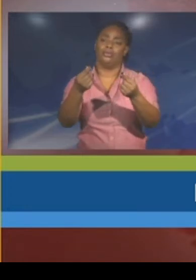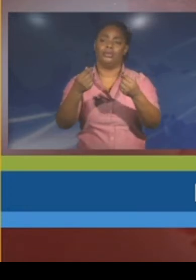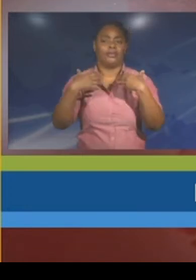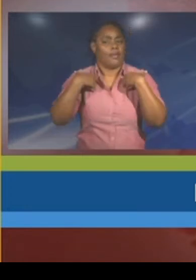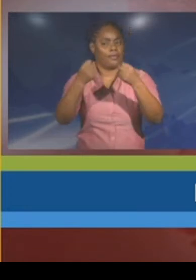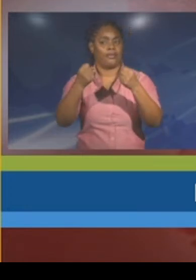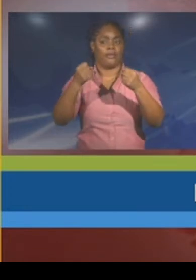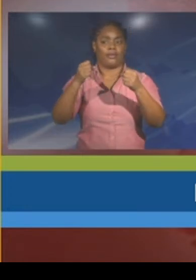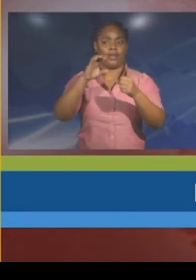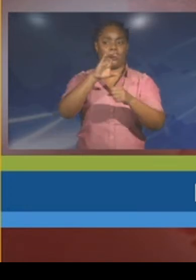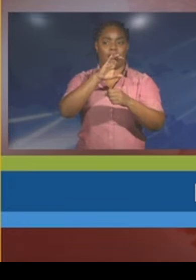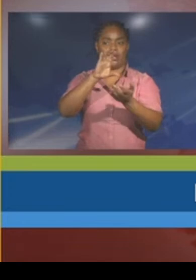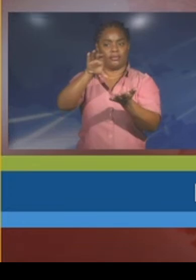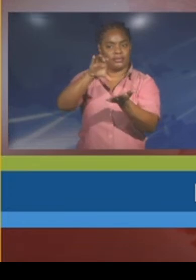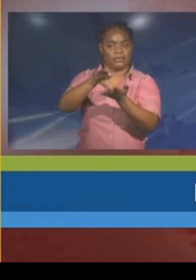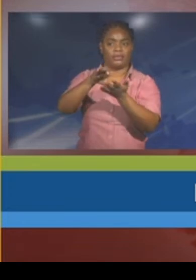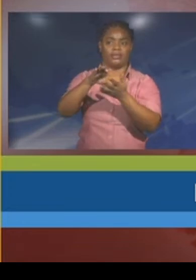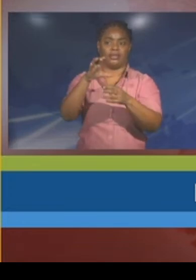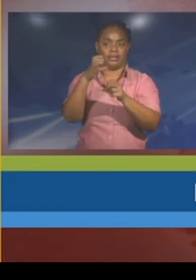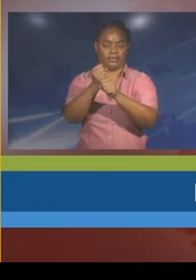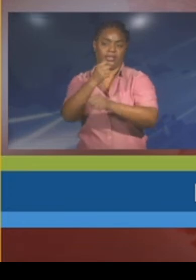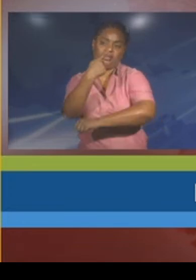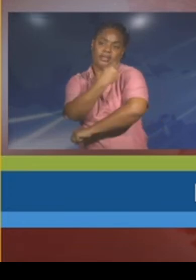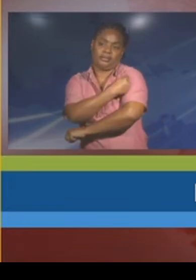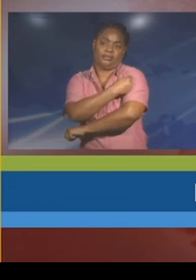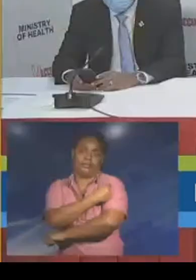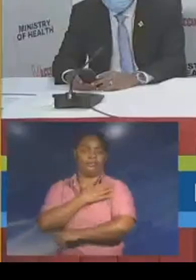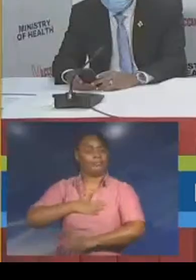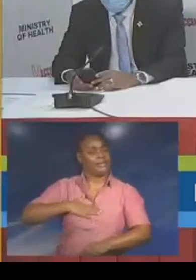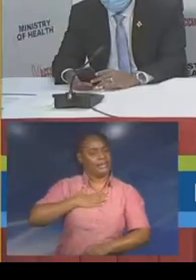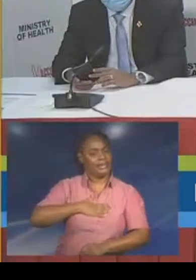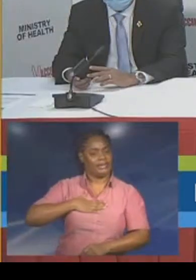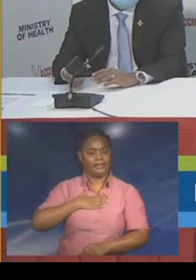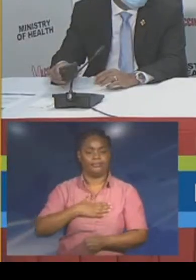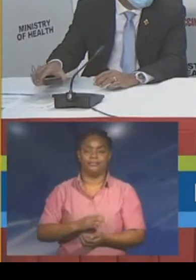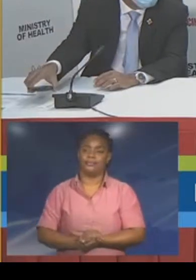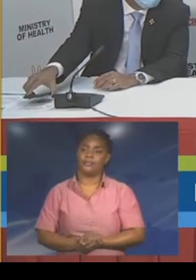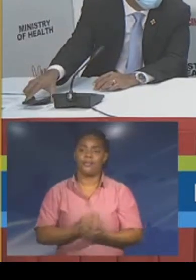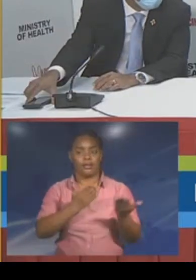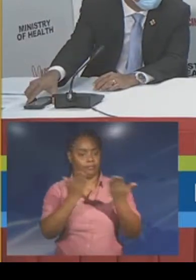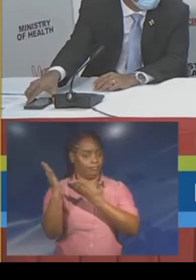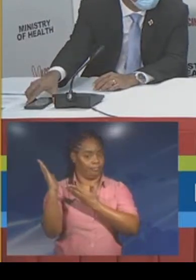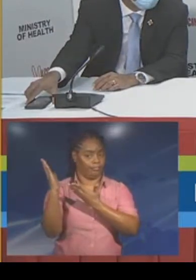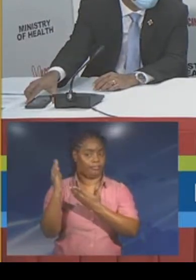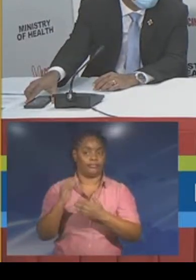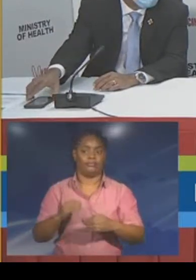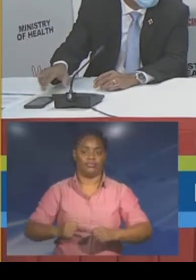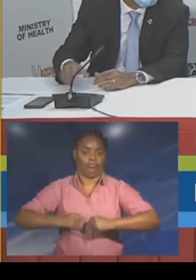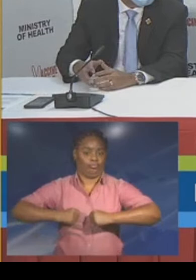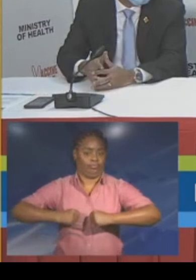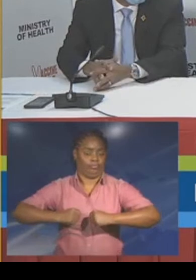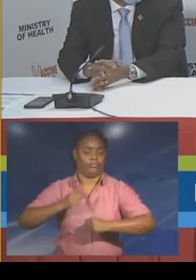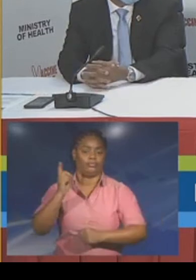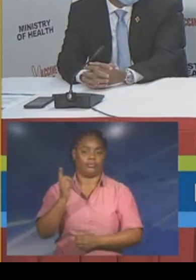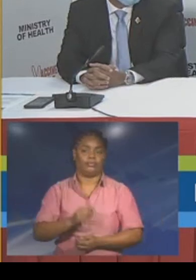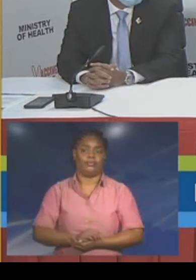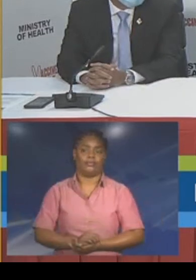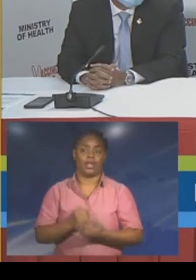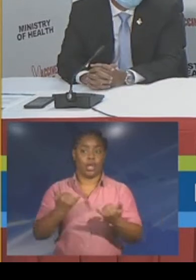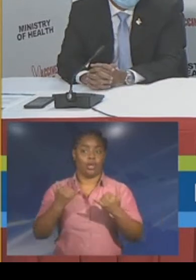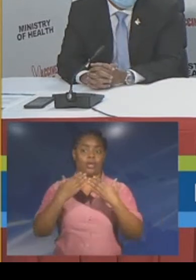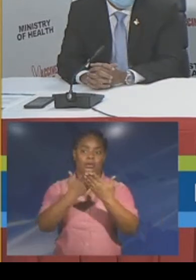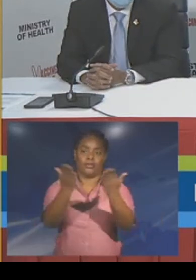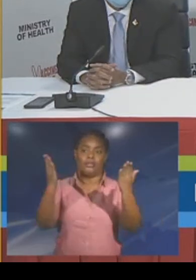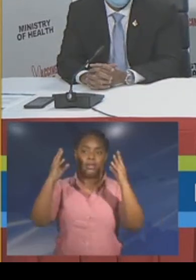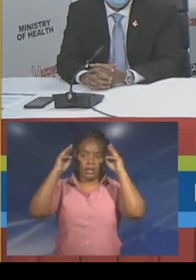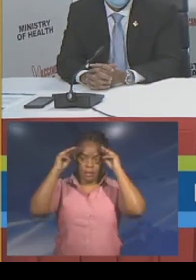I'm going to turn you back over to Mr. Alexander. Thank you very much, Dr. Hines. I'll now hand you over to the Minister of Health, who